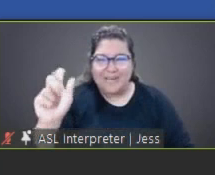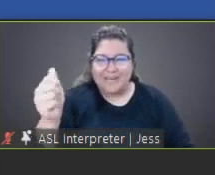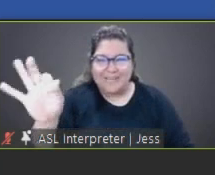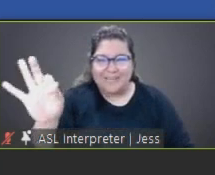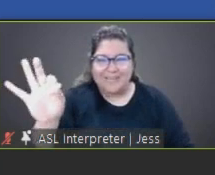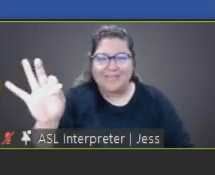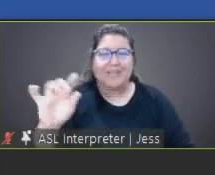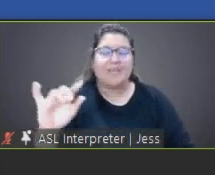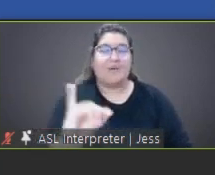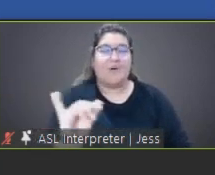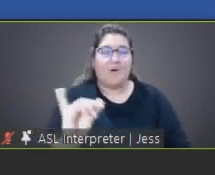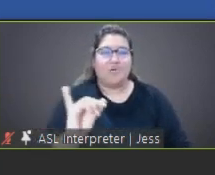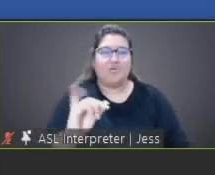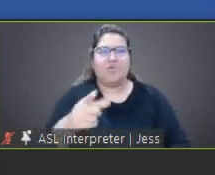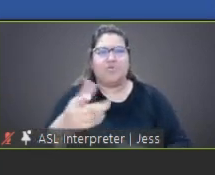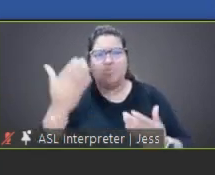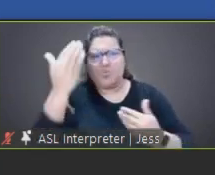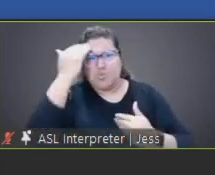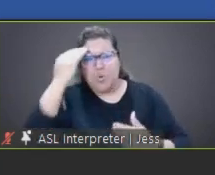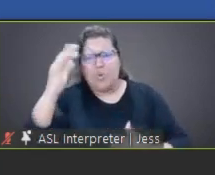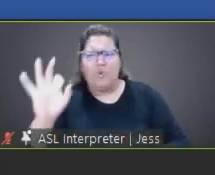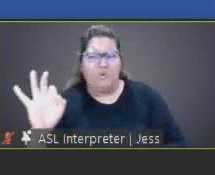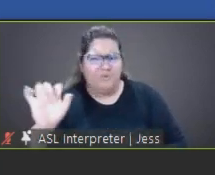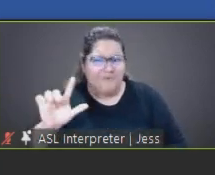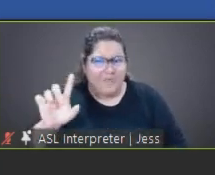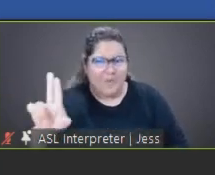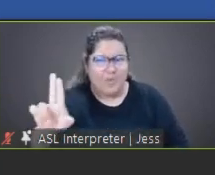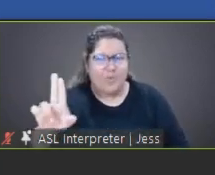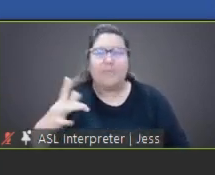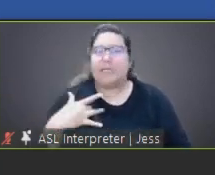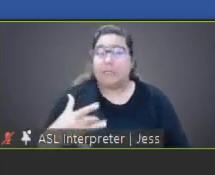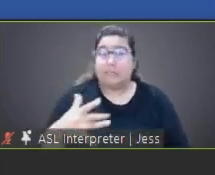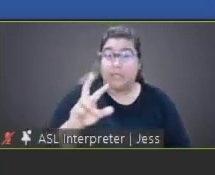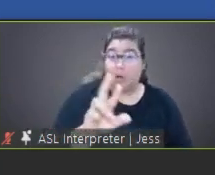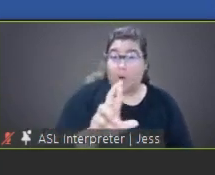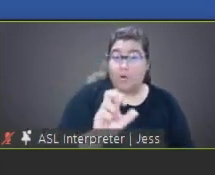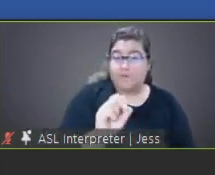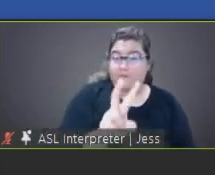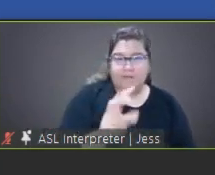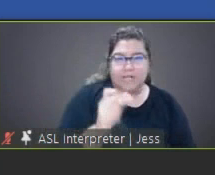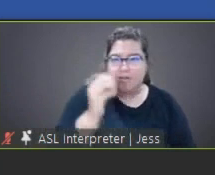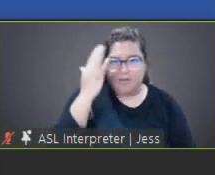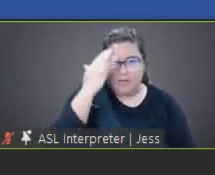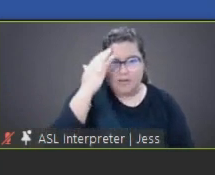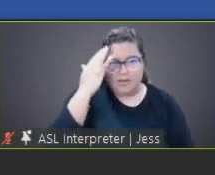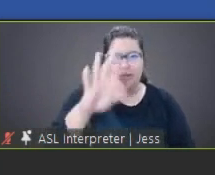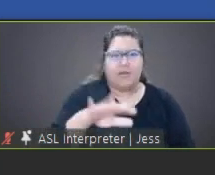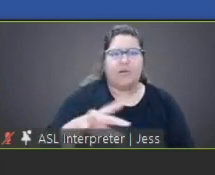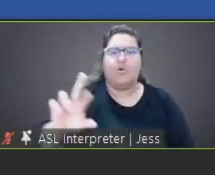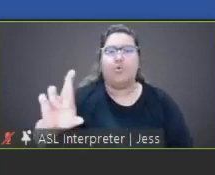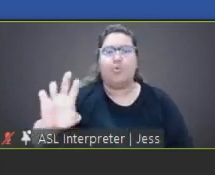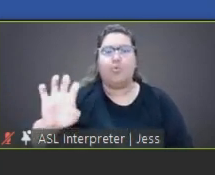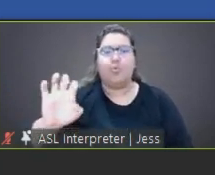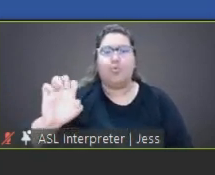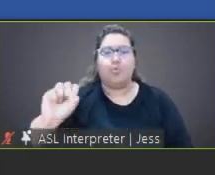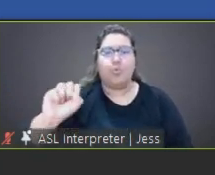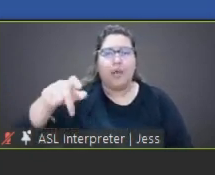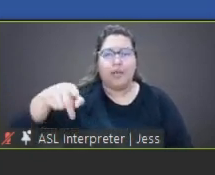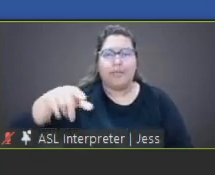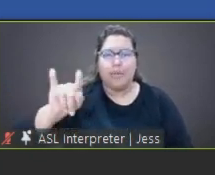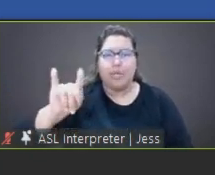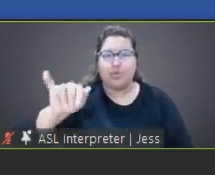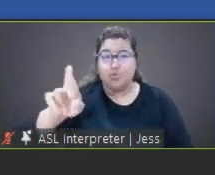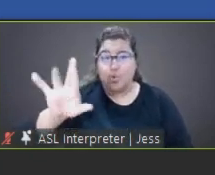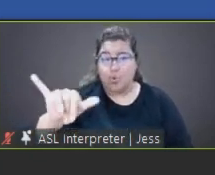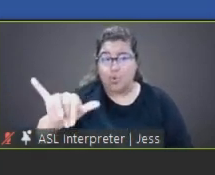in understanding influenza, but I think people are a little less familiar with RSV or respiratory syncytial virus. So I want to spend just a minute to